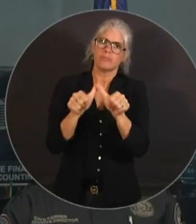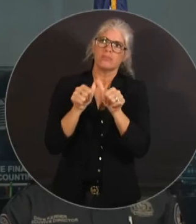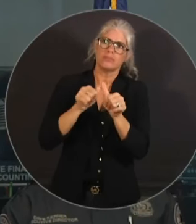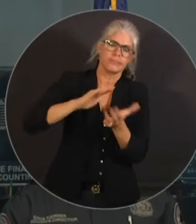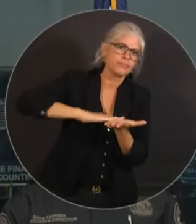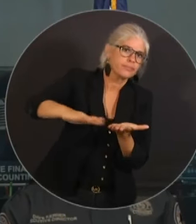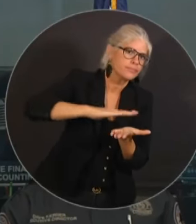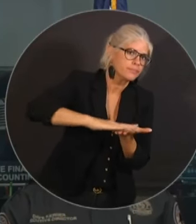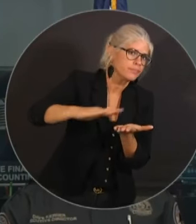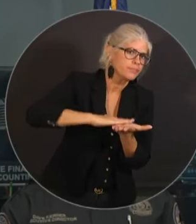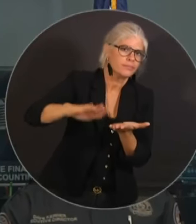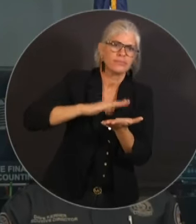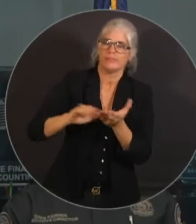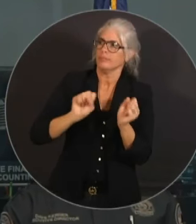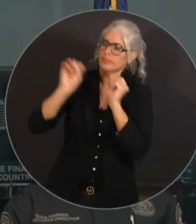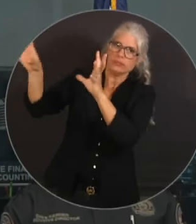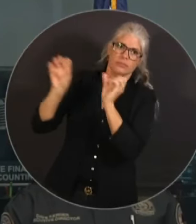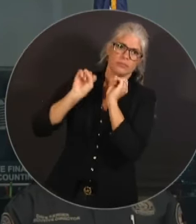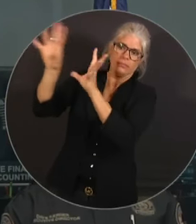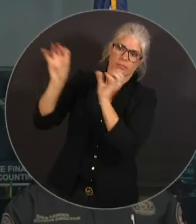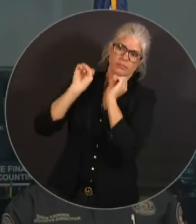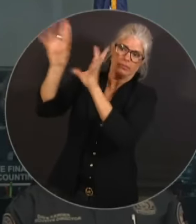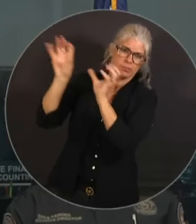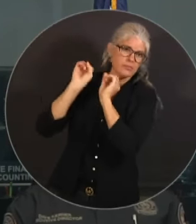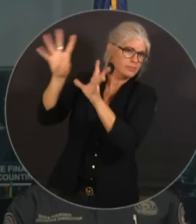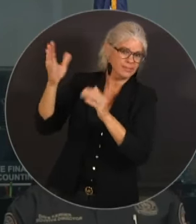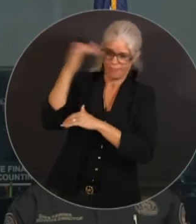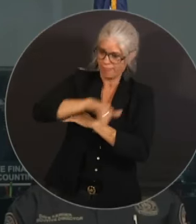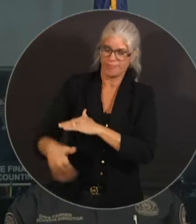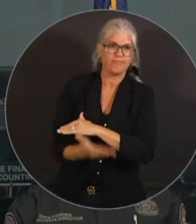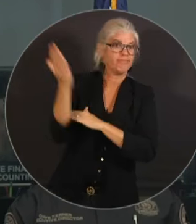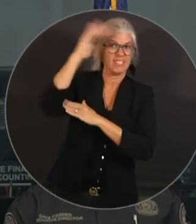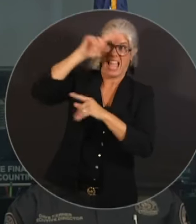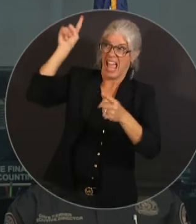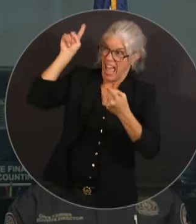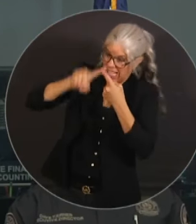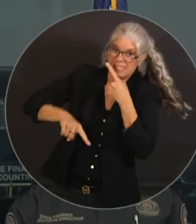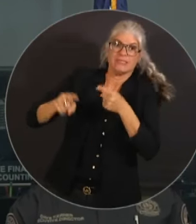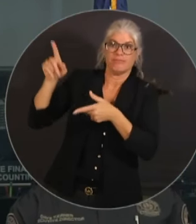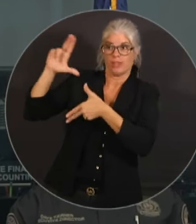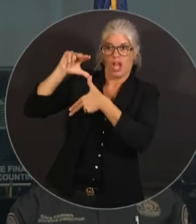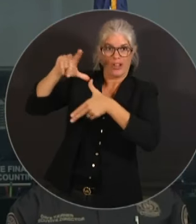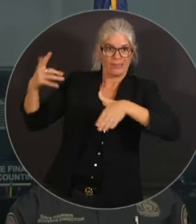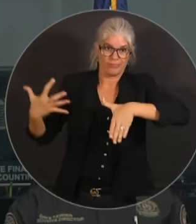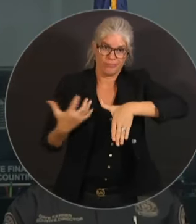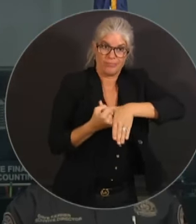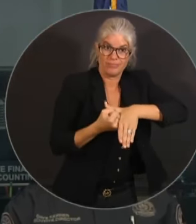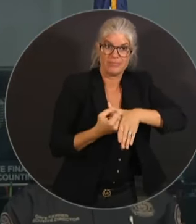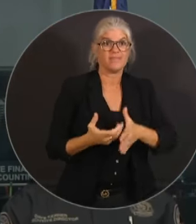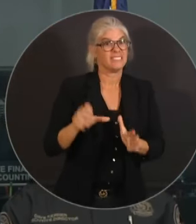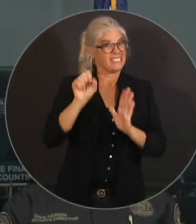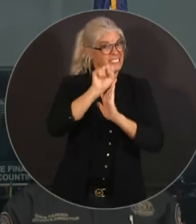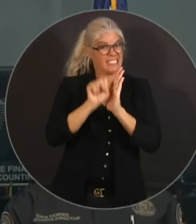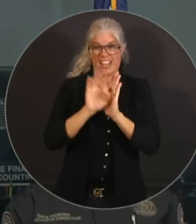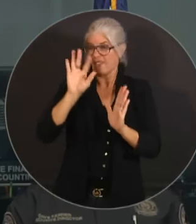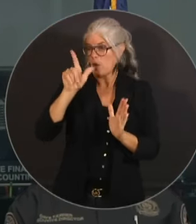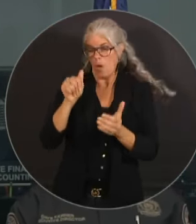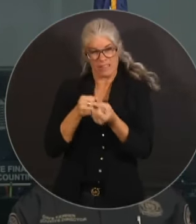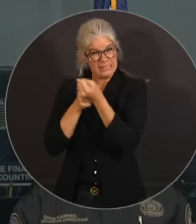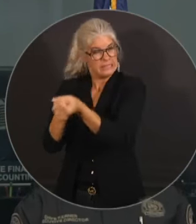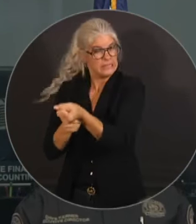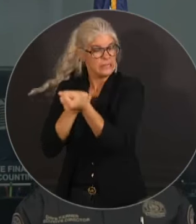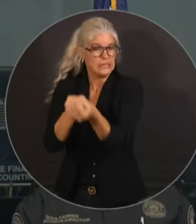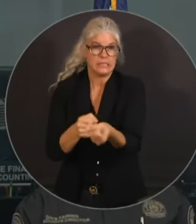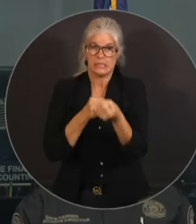landfills until it's no longer safe. We've even mobilized some of our road builders here in the state of Florida to help us with debris removal. Again, this is a